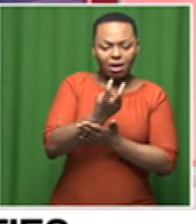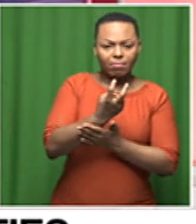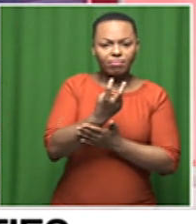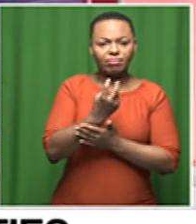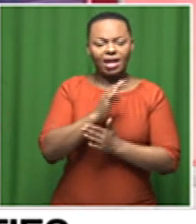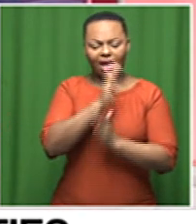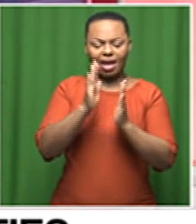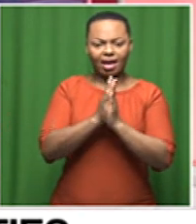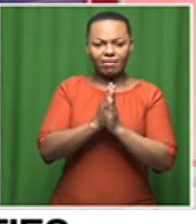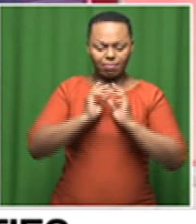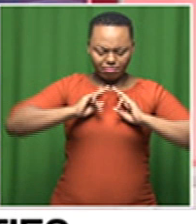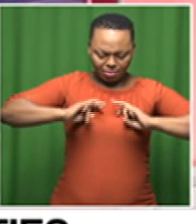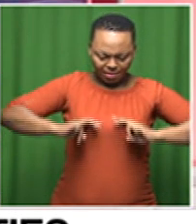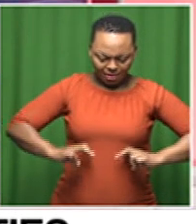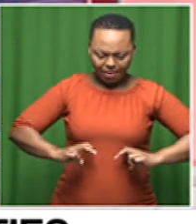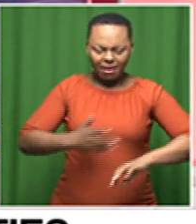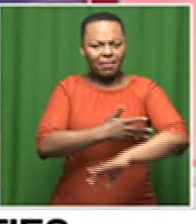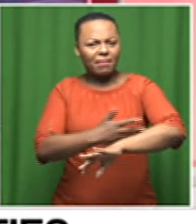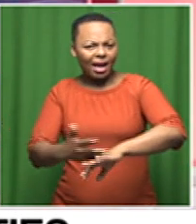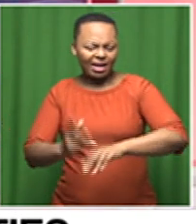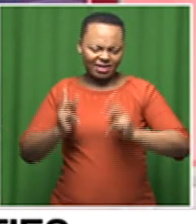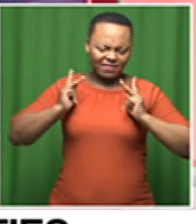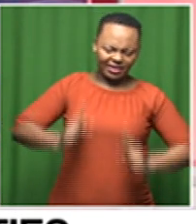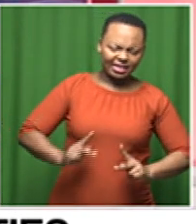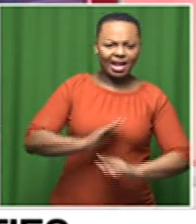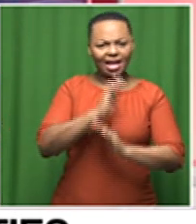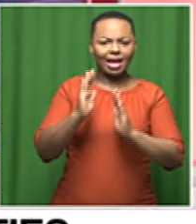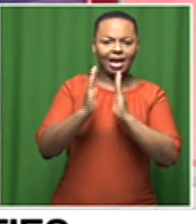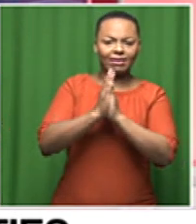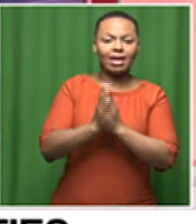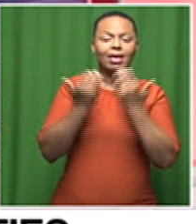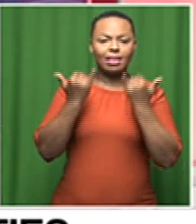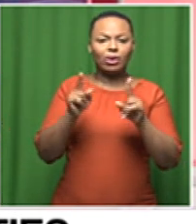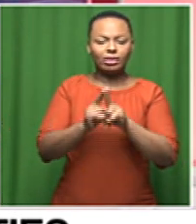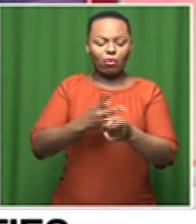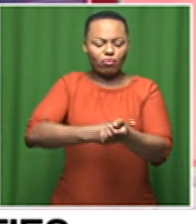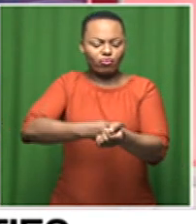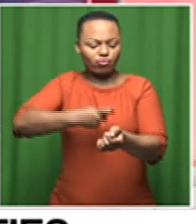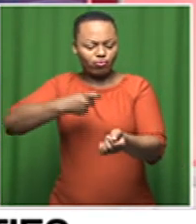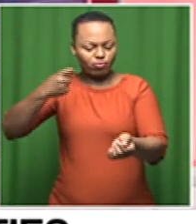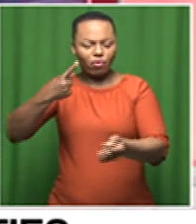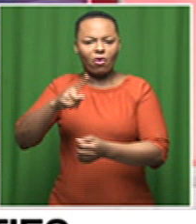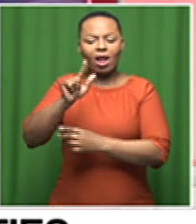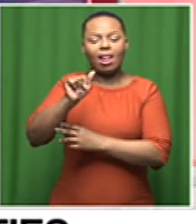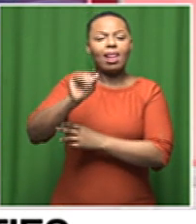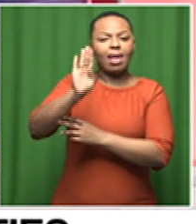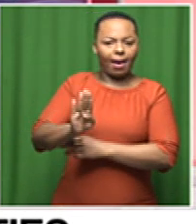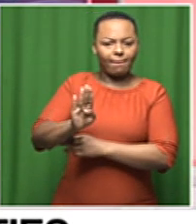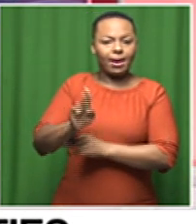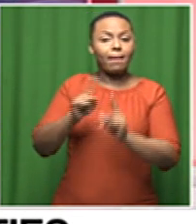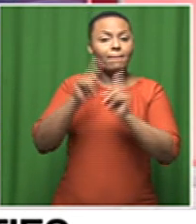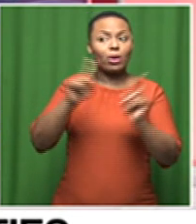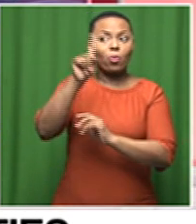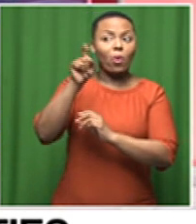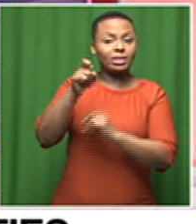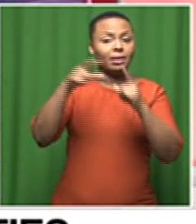course, examinations for physical, for blood, and other things. And of course, they may also draw blood and several lab tests may be done. But the big question is,